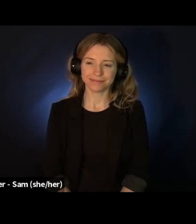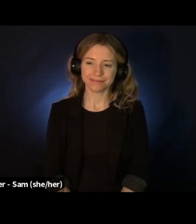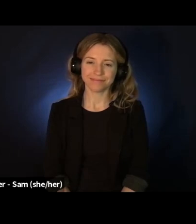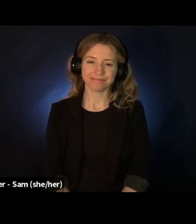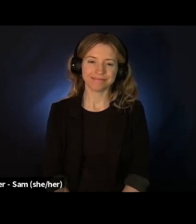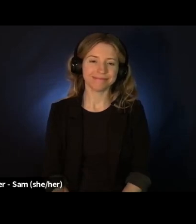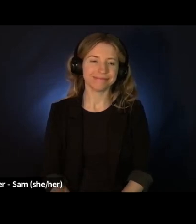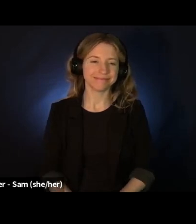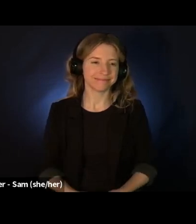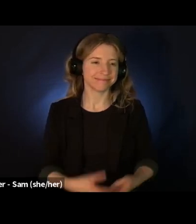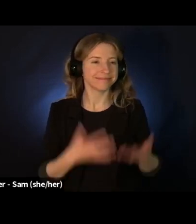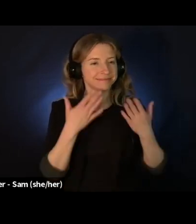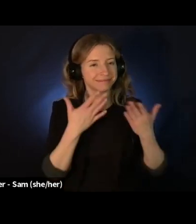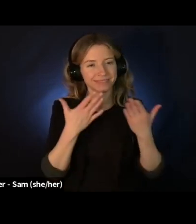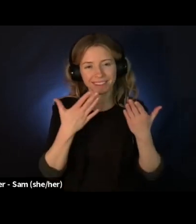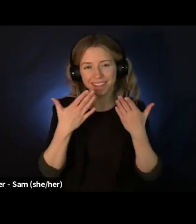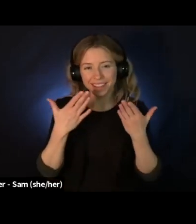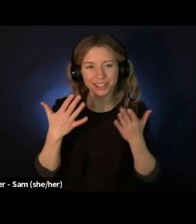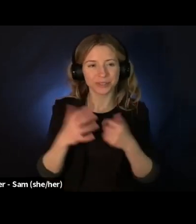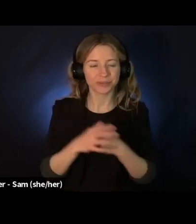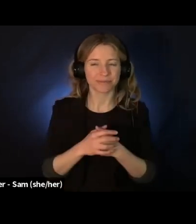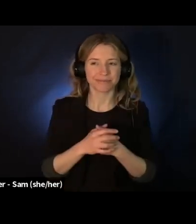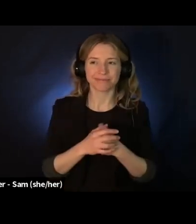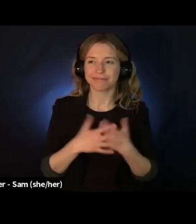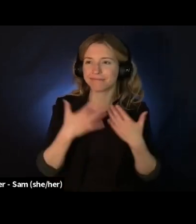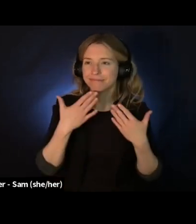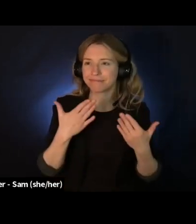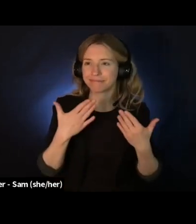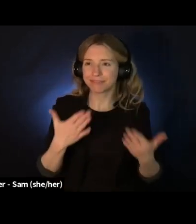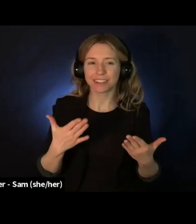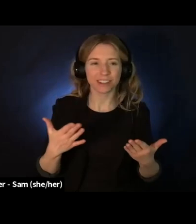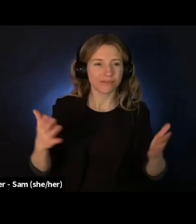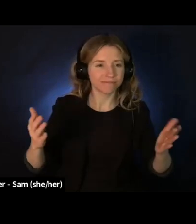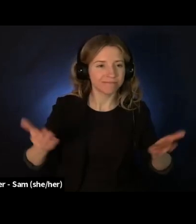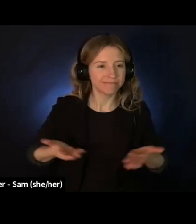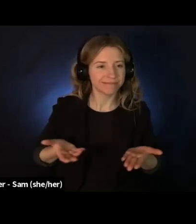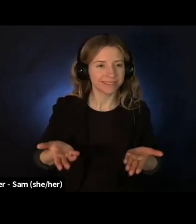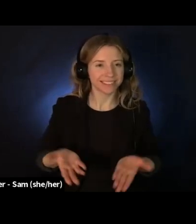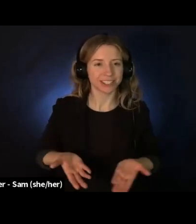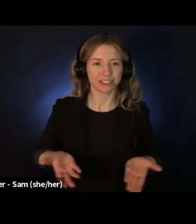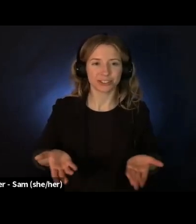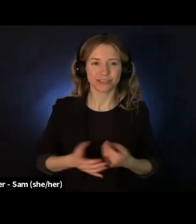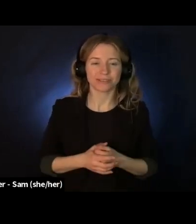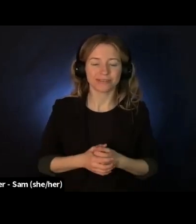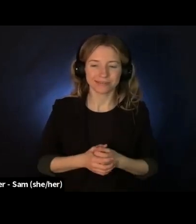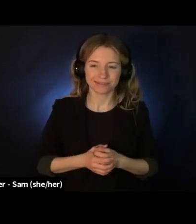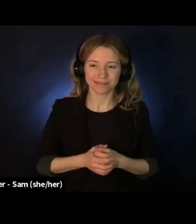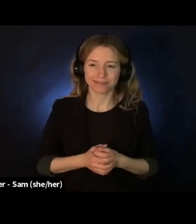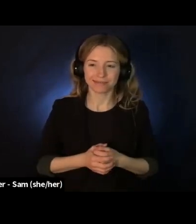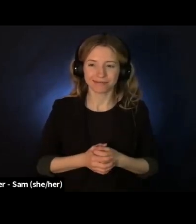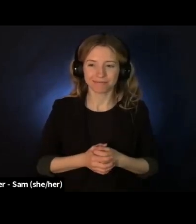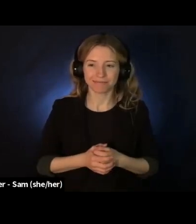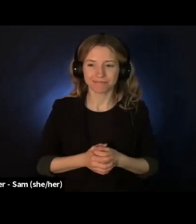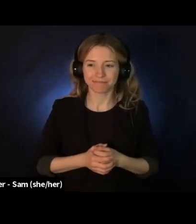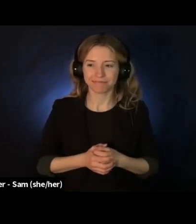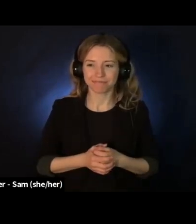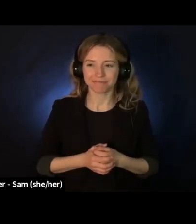And thank you for having us. And it was really great to be a member of this